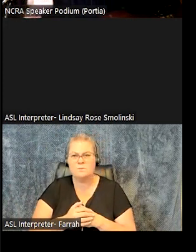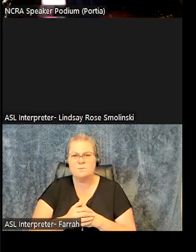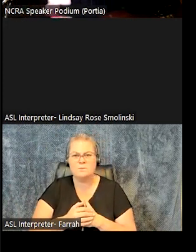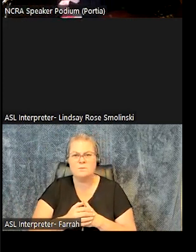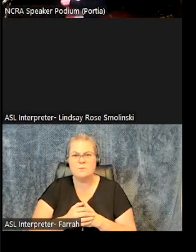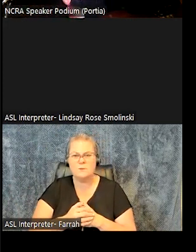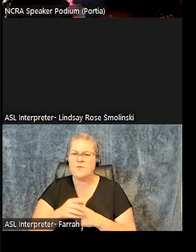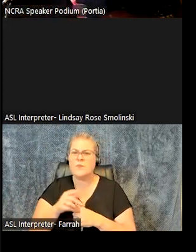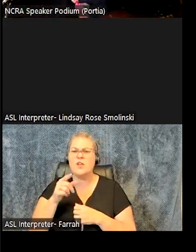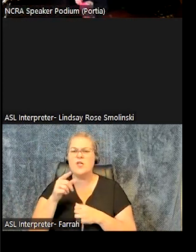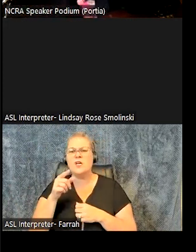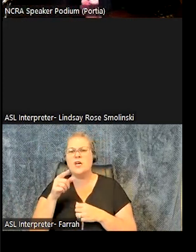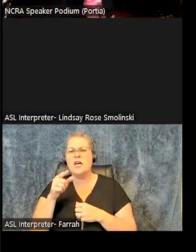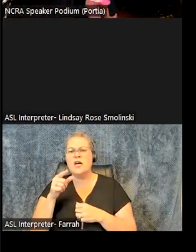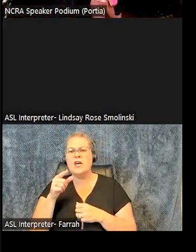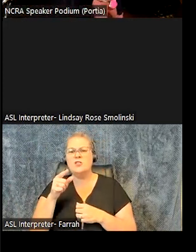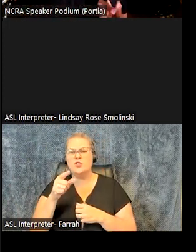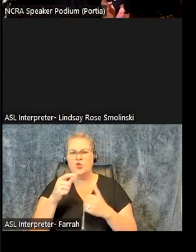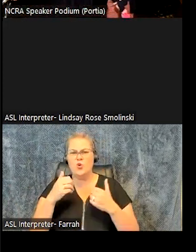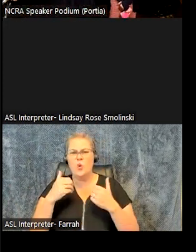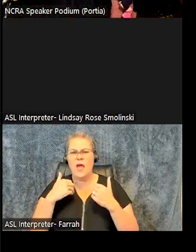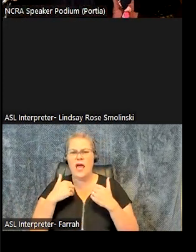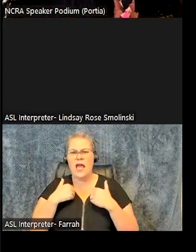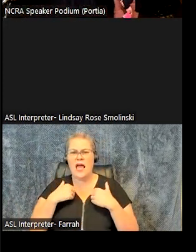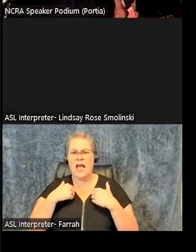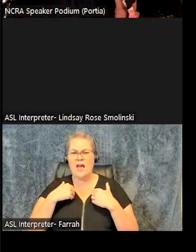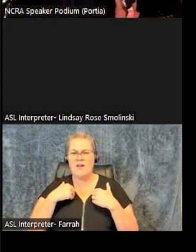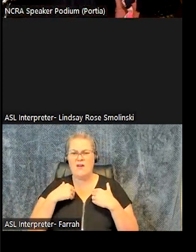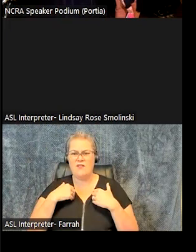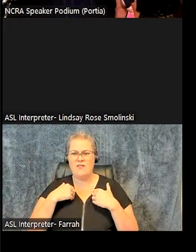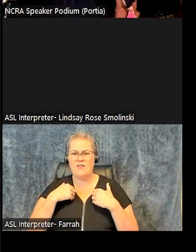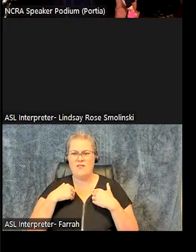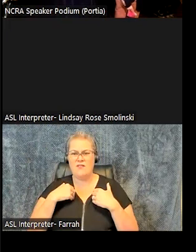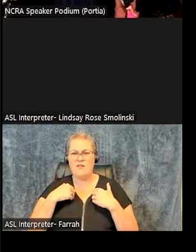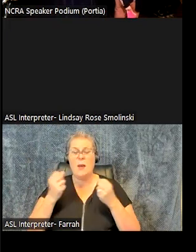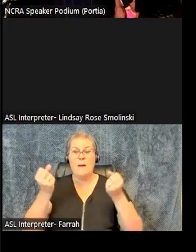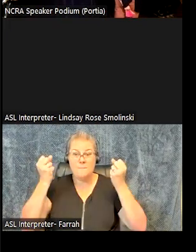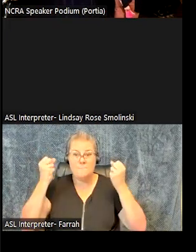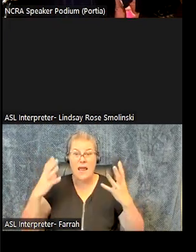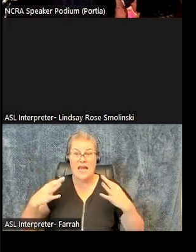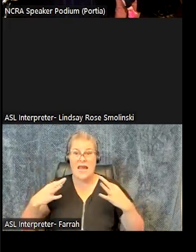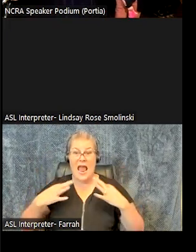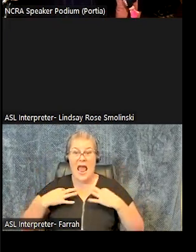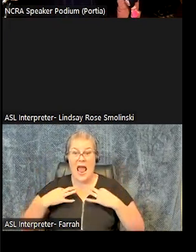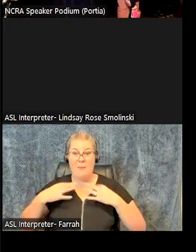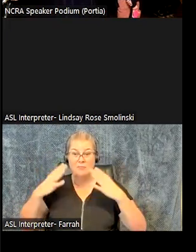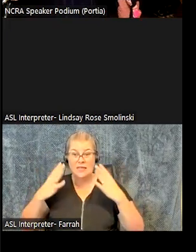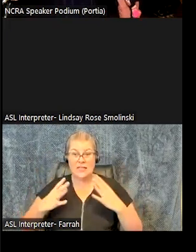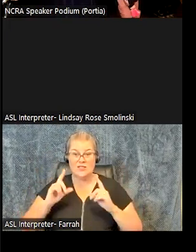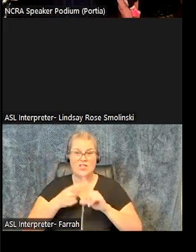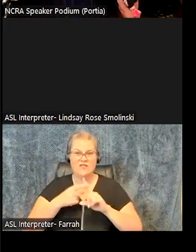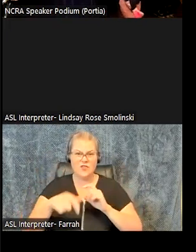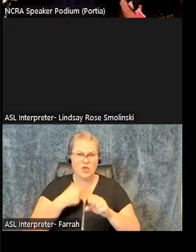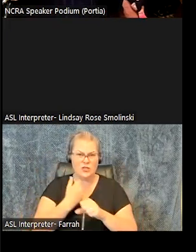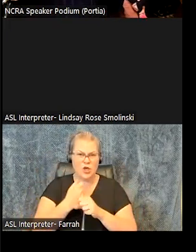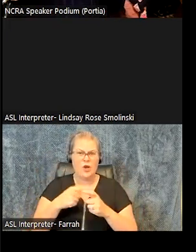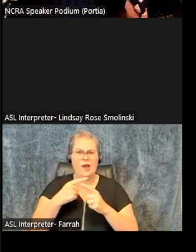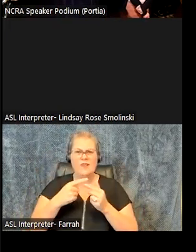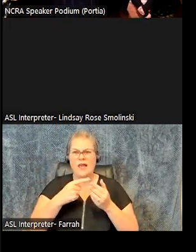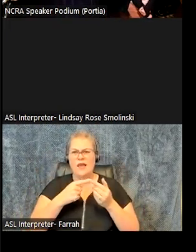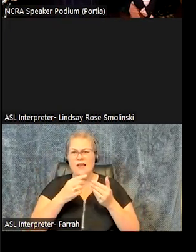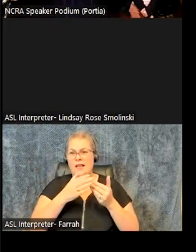Did you have a wide amount of applicants in the very first year? And then in the subsequent years, have you had